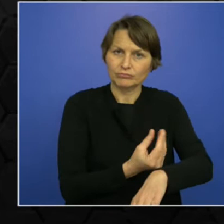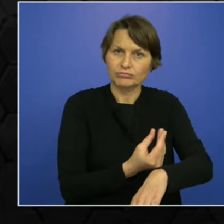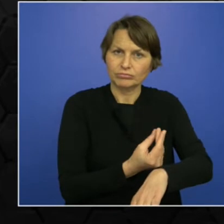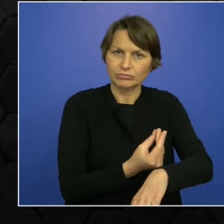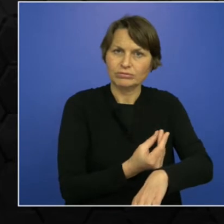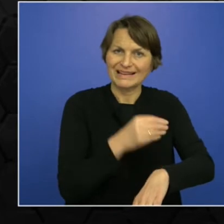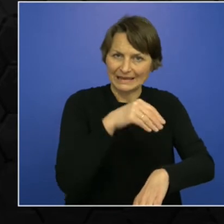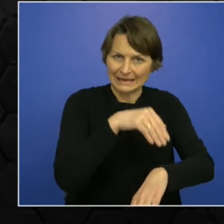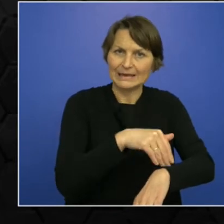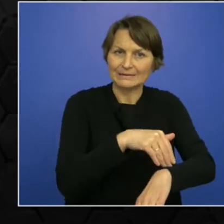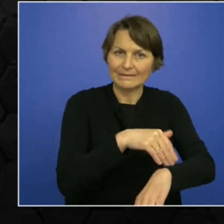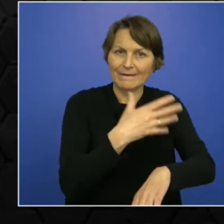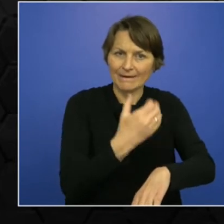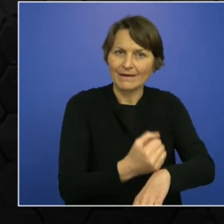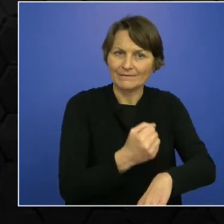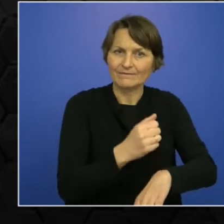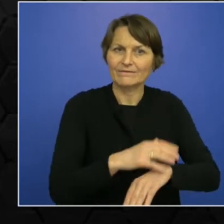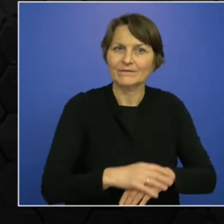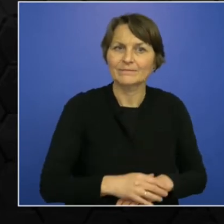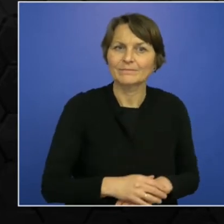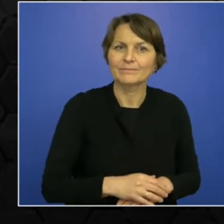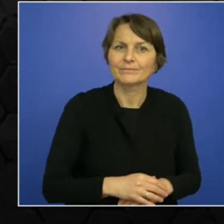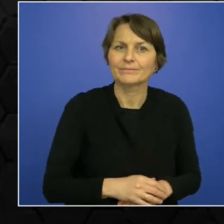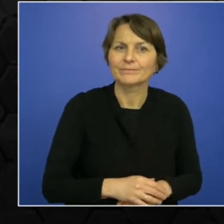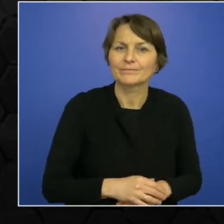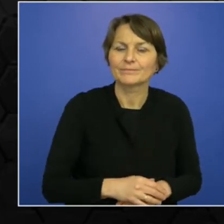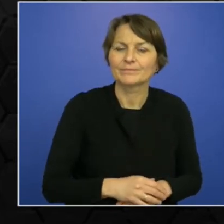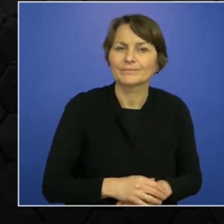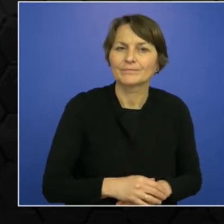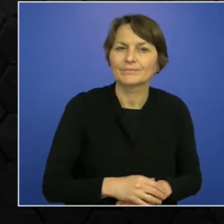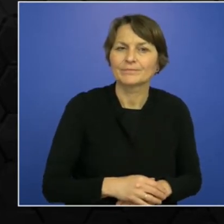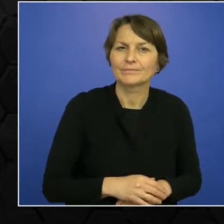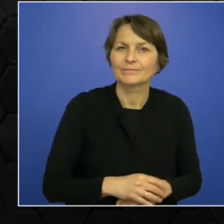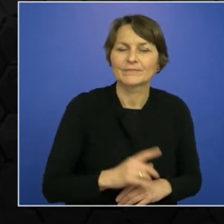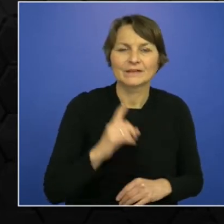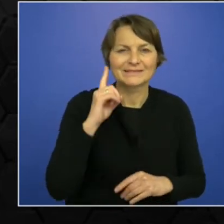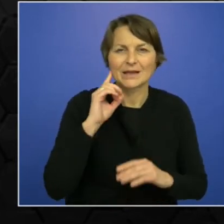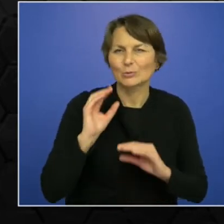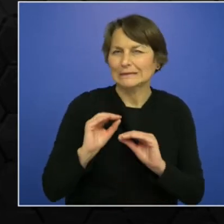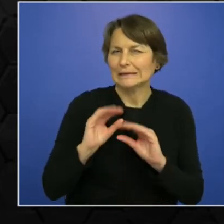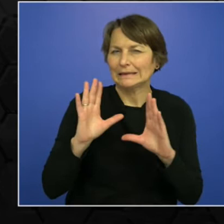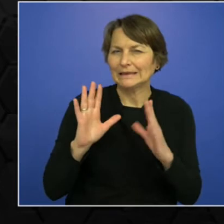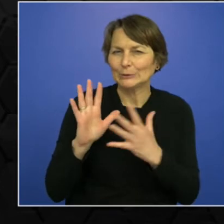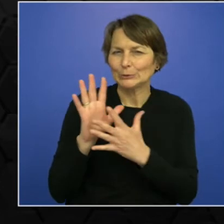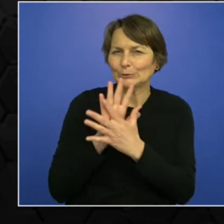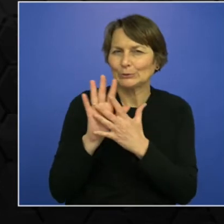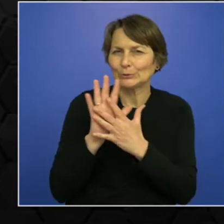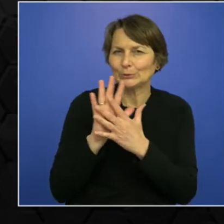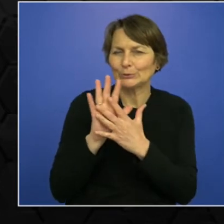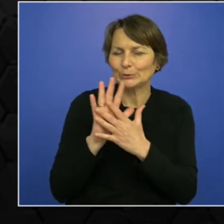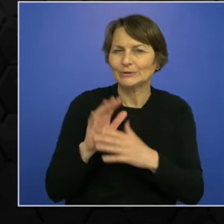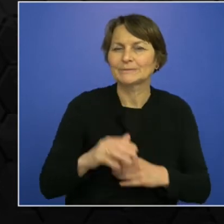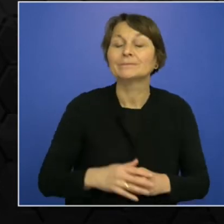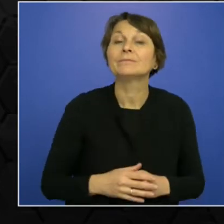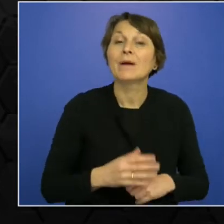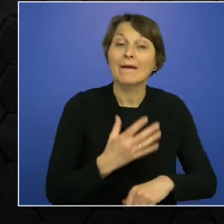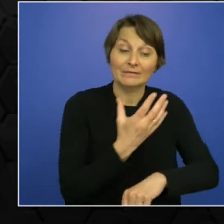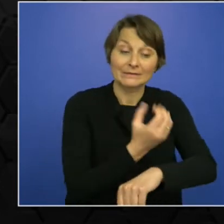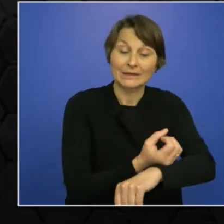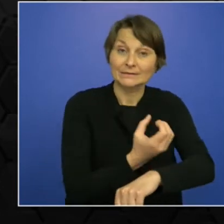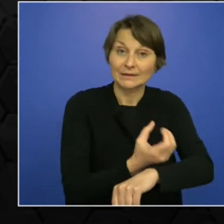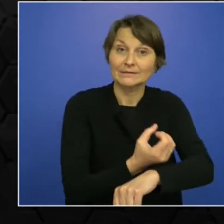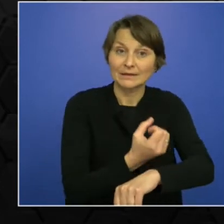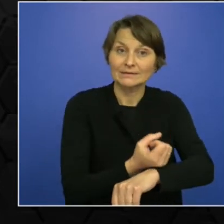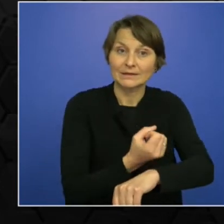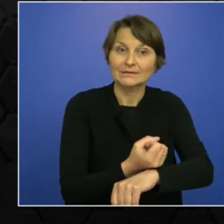So it's a small device that has very many sensors inside, but we are only utilizing 2 sensors. That's the accelerometer and